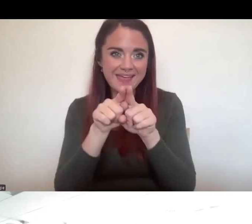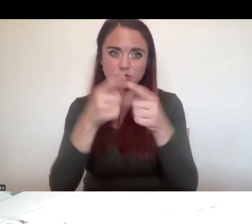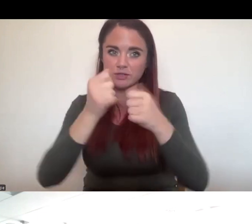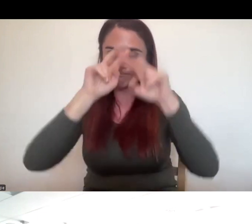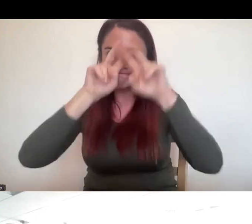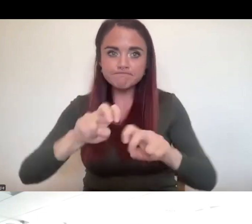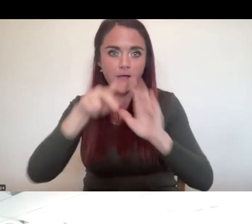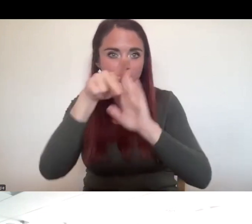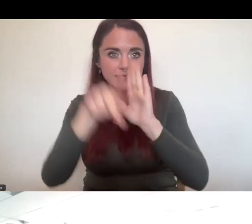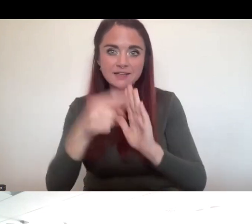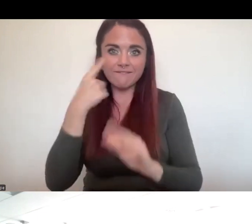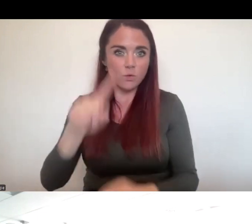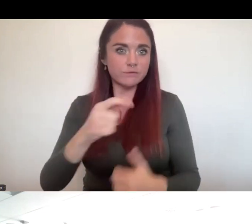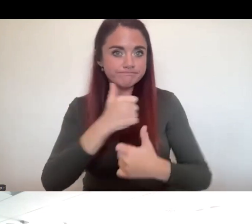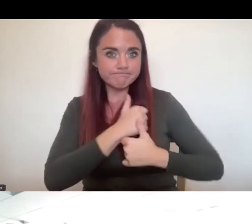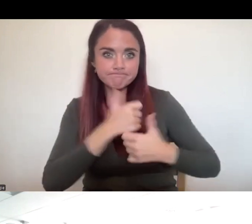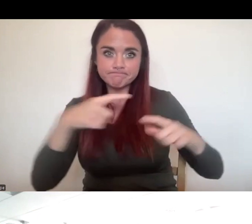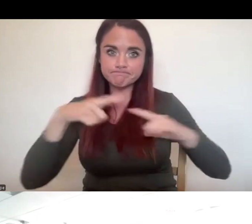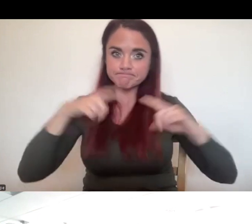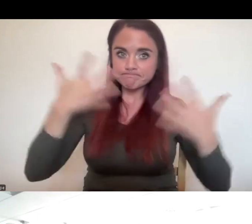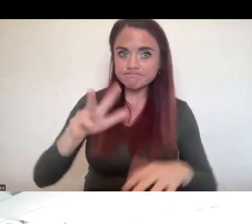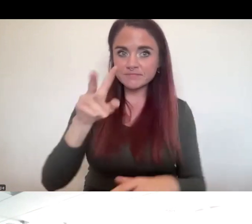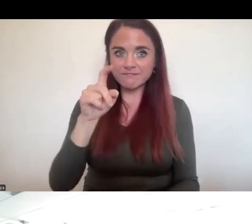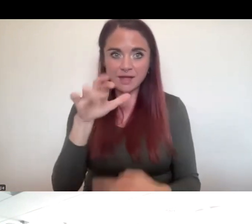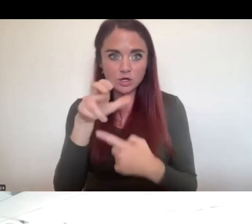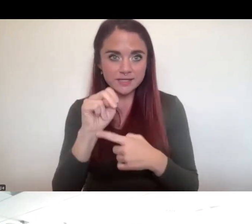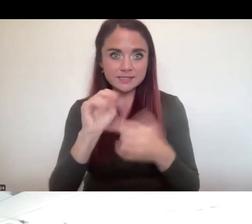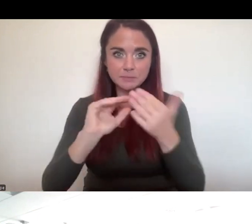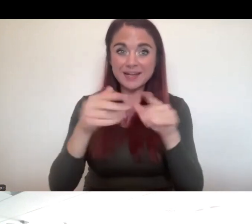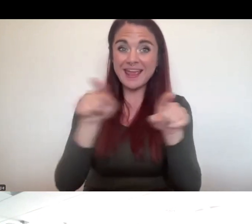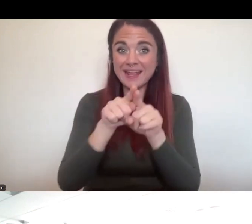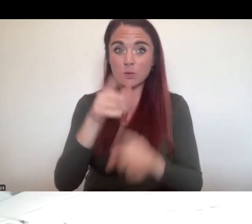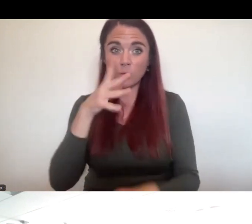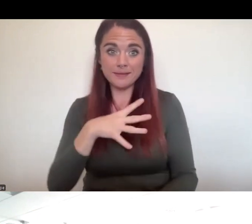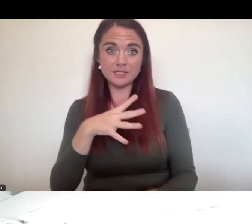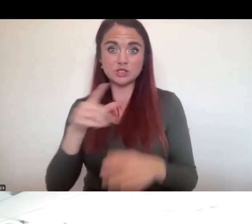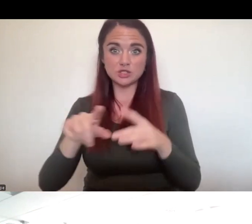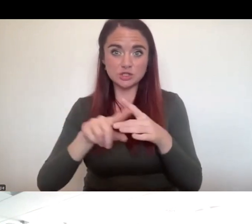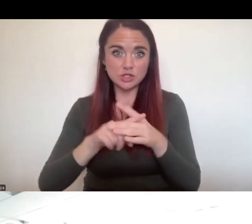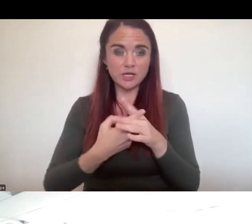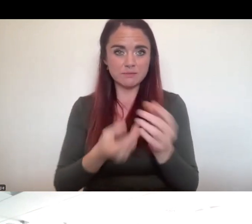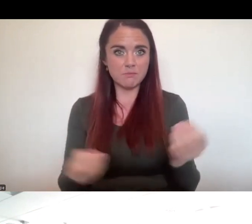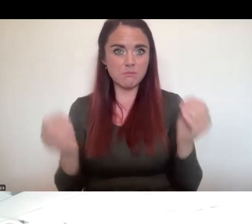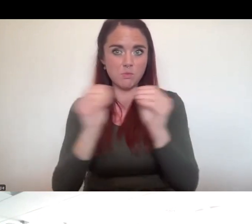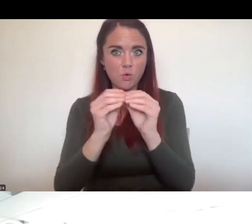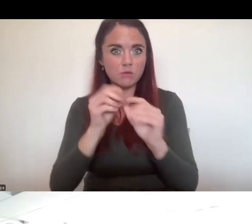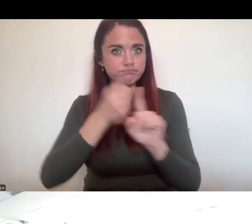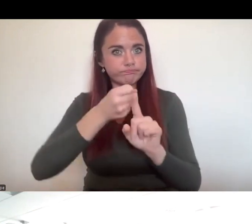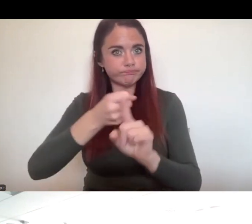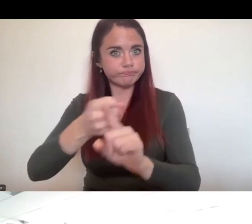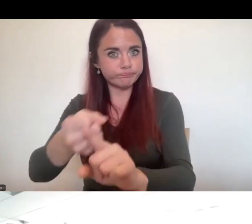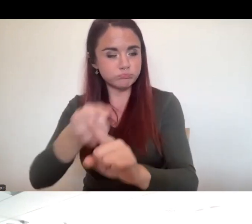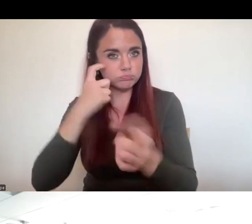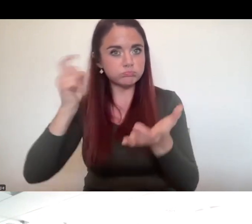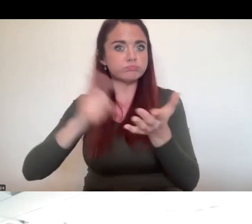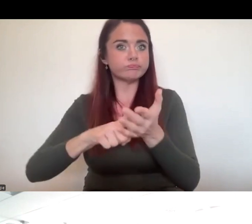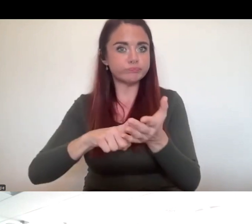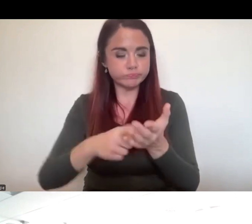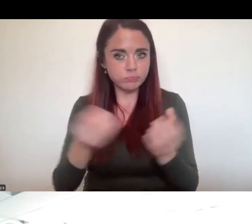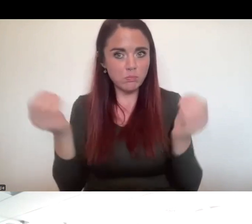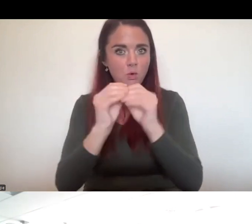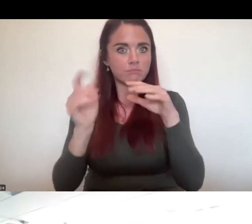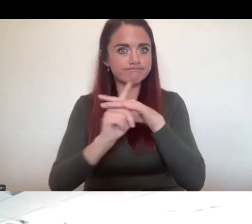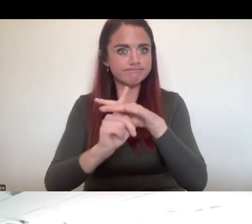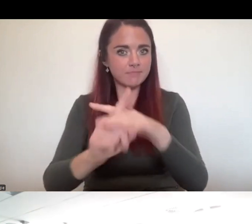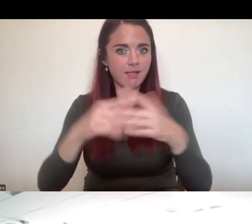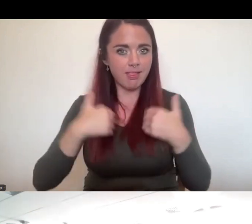policies for the veteran community, as well as women who are starting to get higher rates of incidence of lung cancer. So,